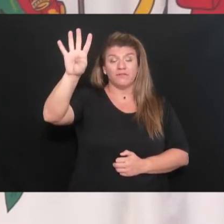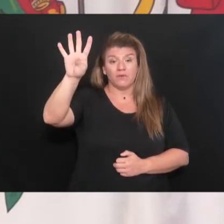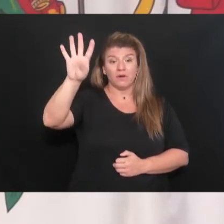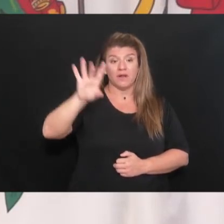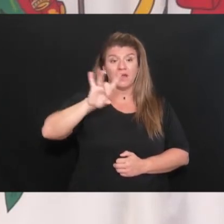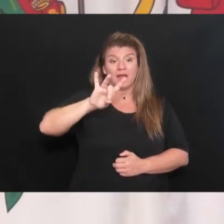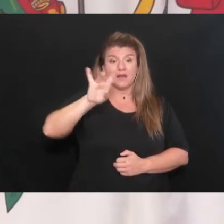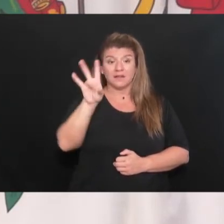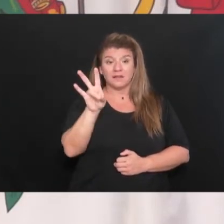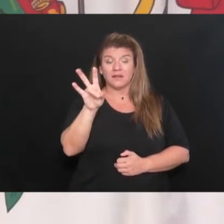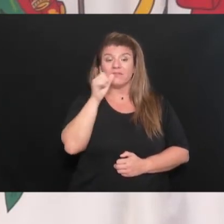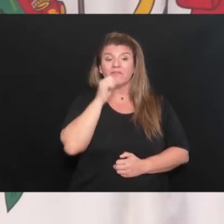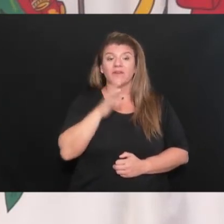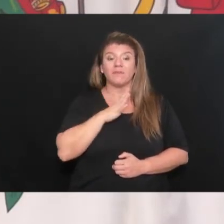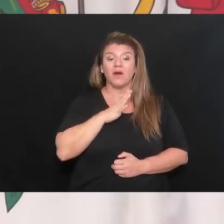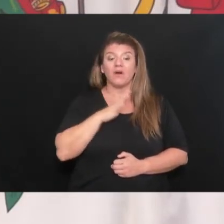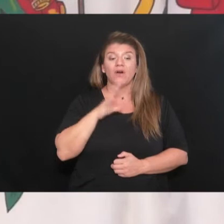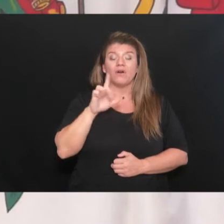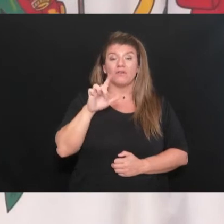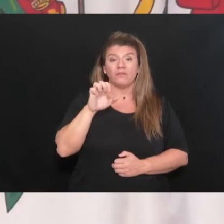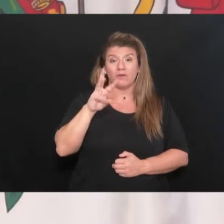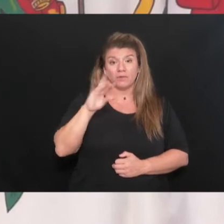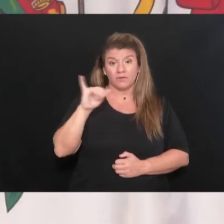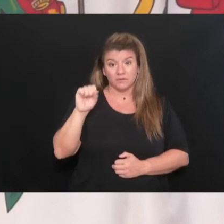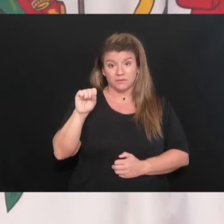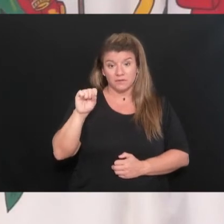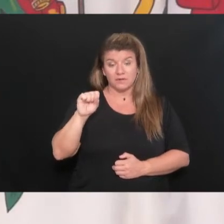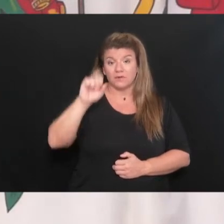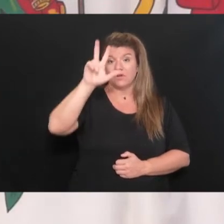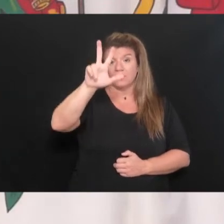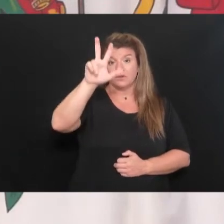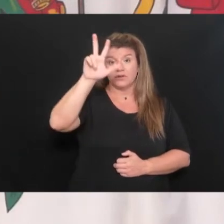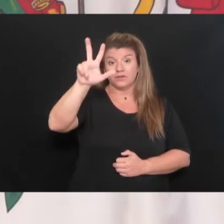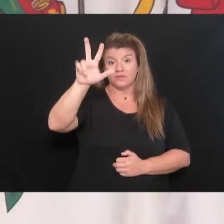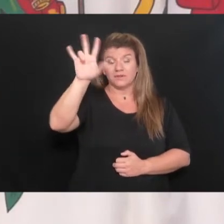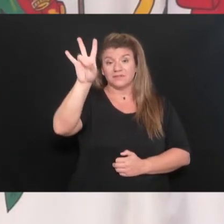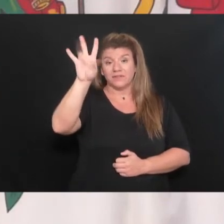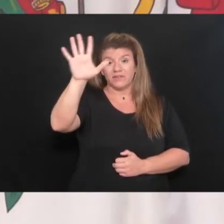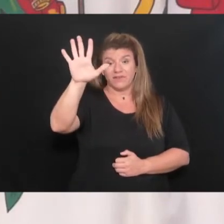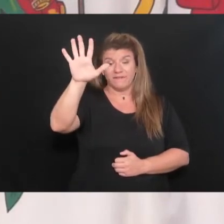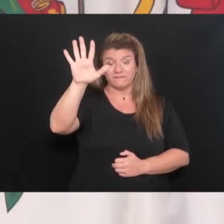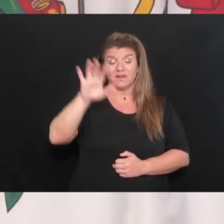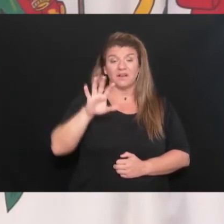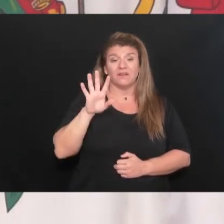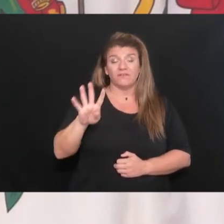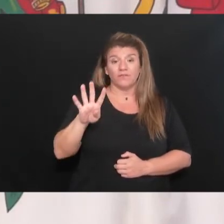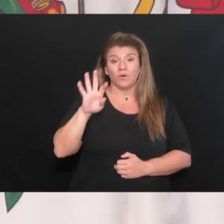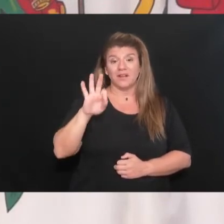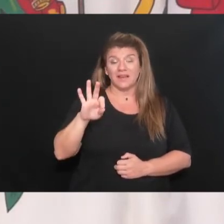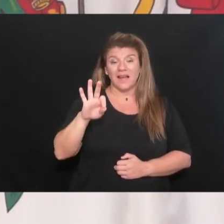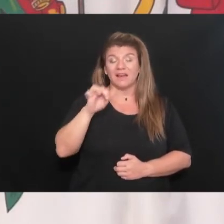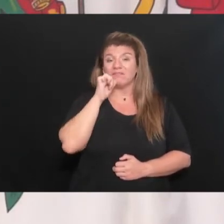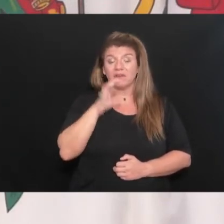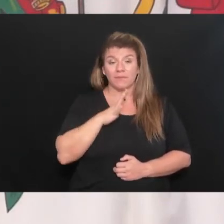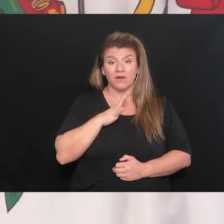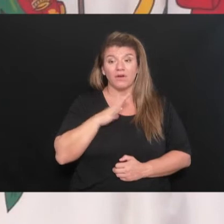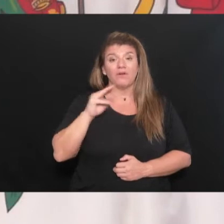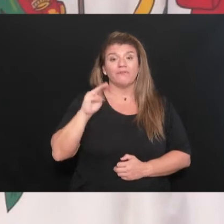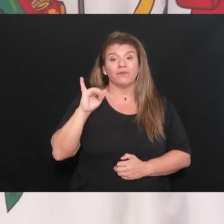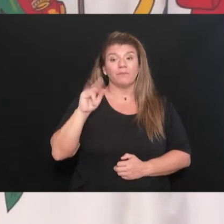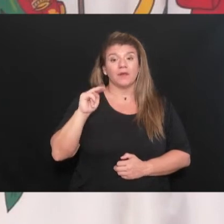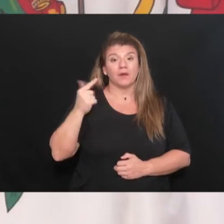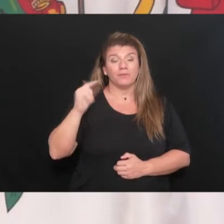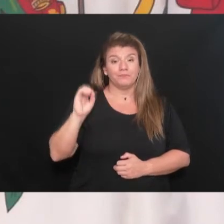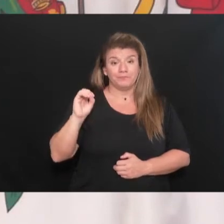an 87-year-old female from Lewis County. Our 3,375th death, a 49-year-old female from Mingo